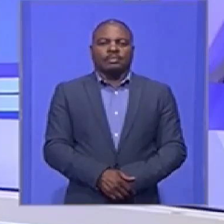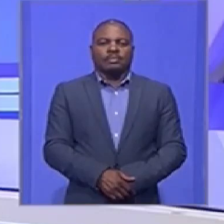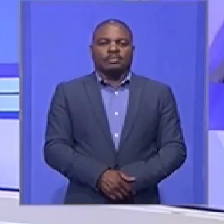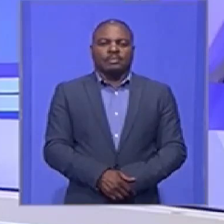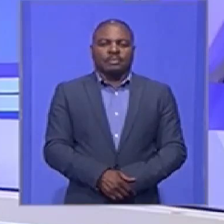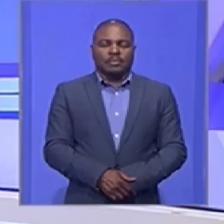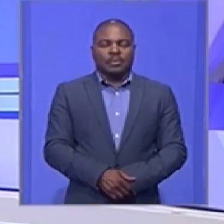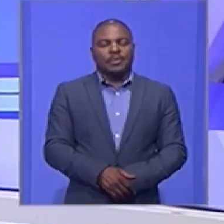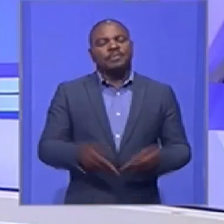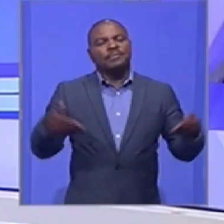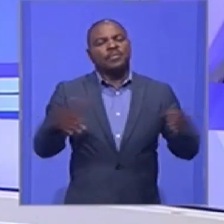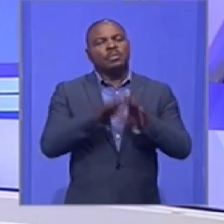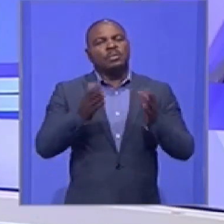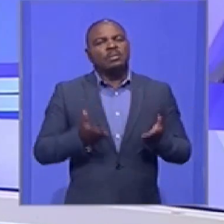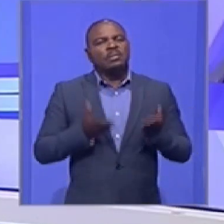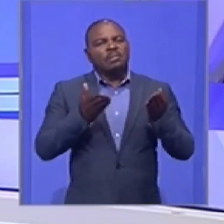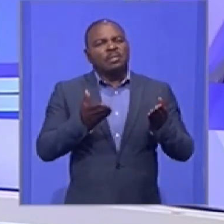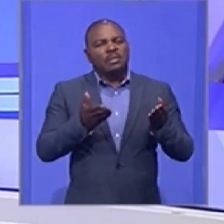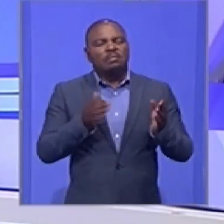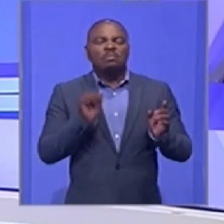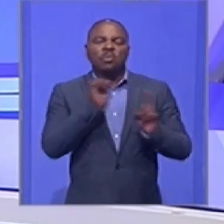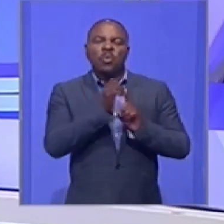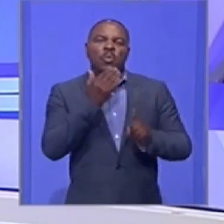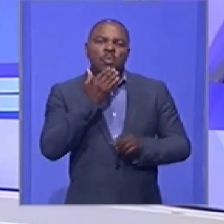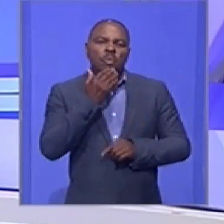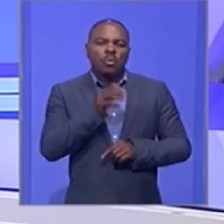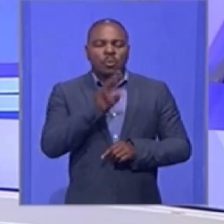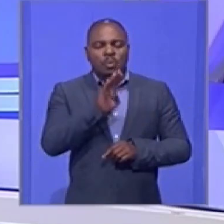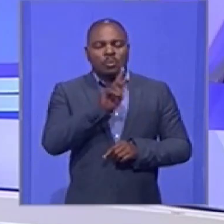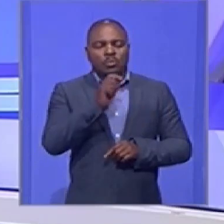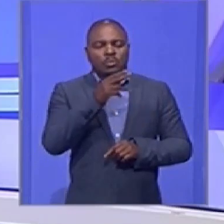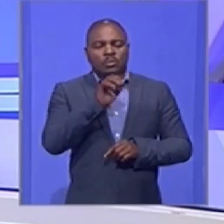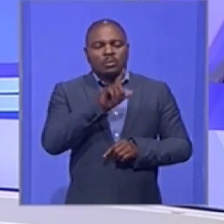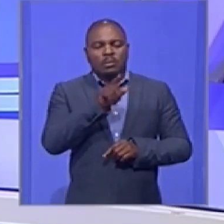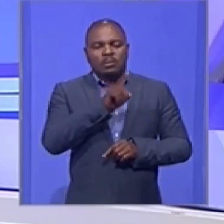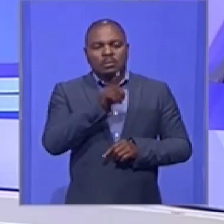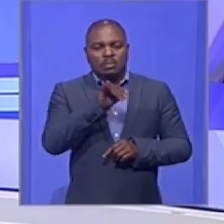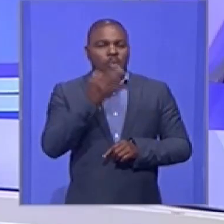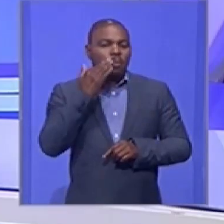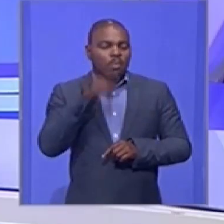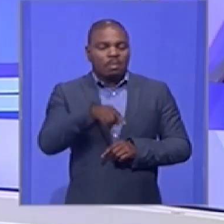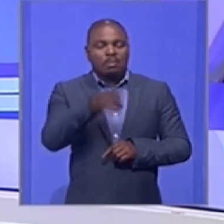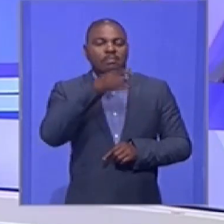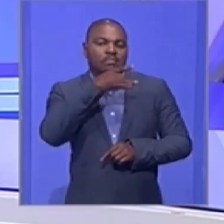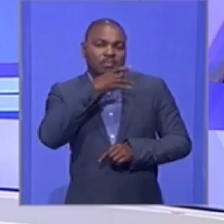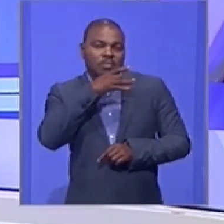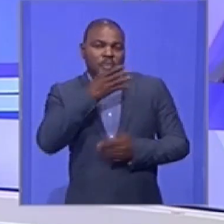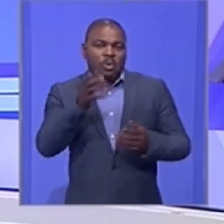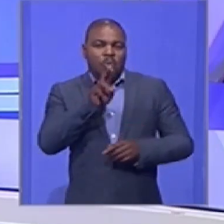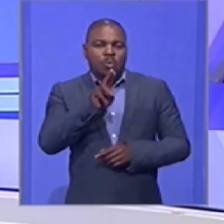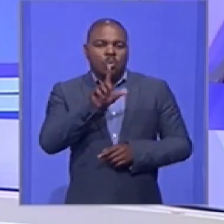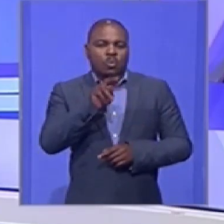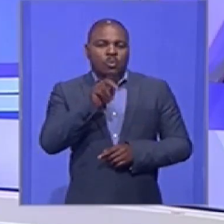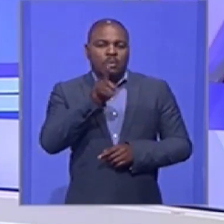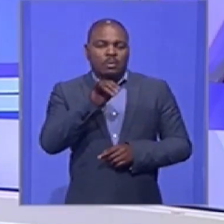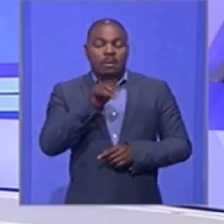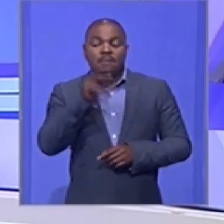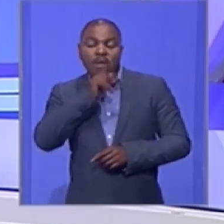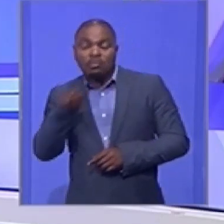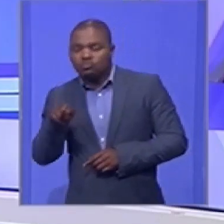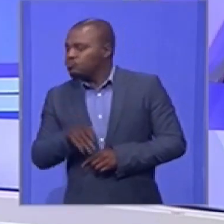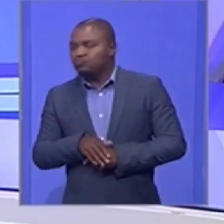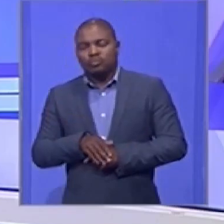Tirelo ya phitlho ya Khosana Mangosuthu Buthelezi e tla tshwarelwa kwa Ulundi ka la Matlhatso e seng ka la Botlhano jaaka go ne go itsisitswe go